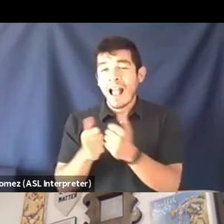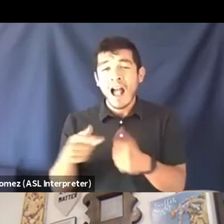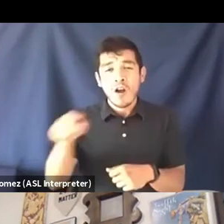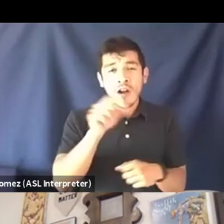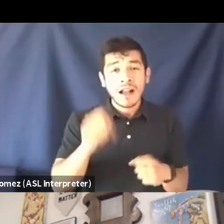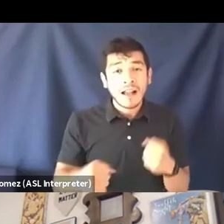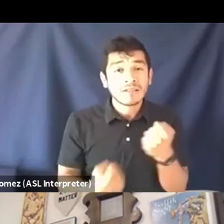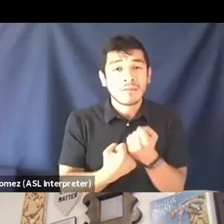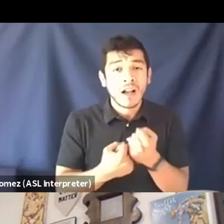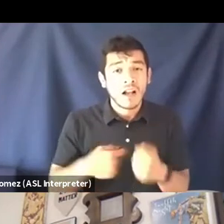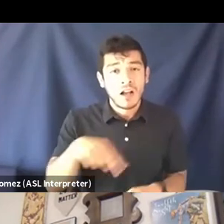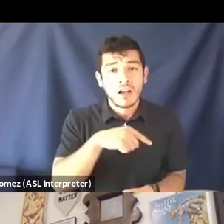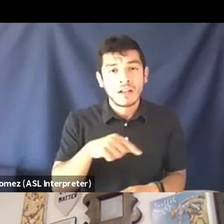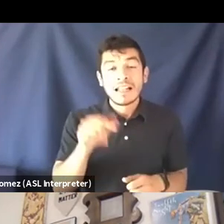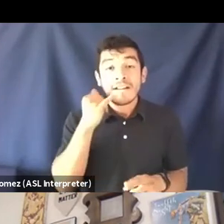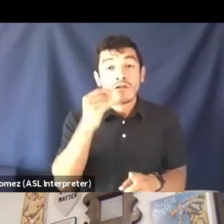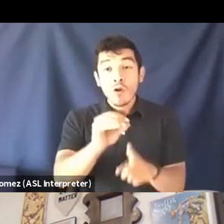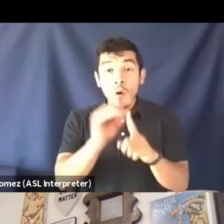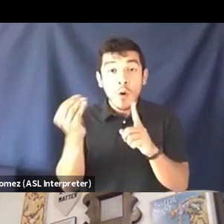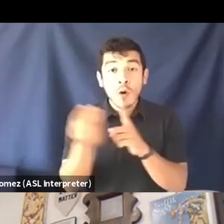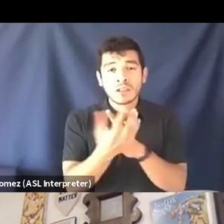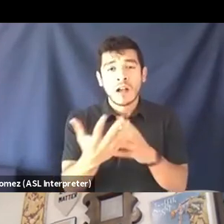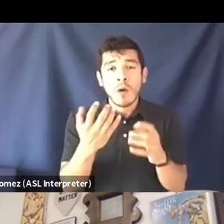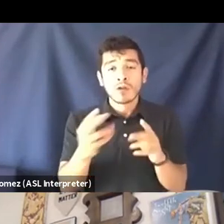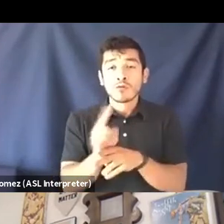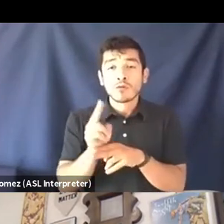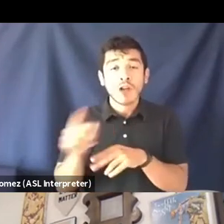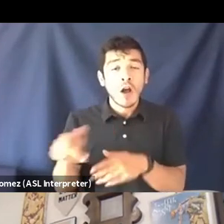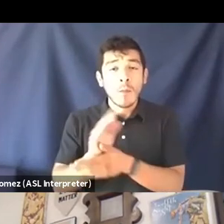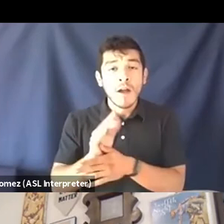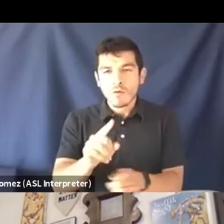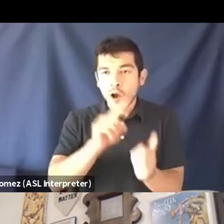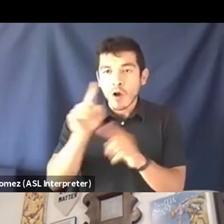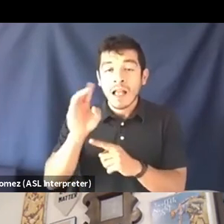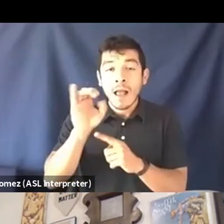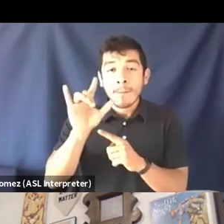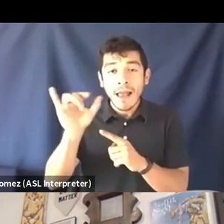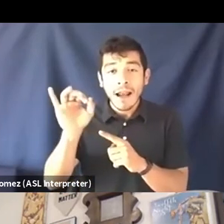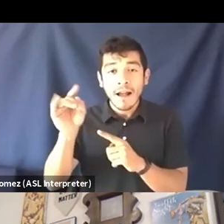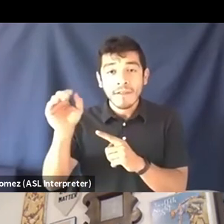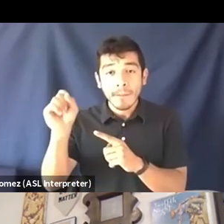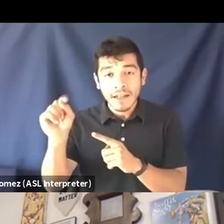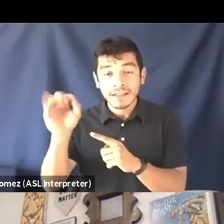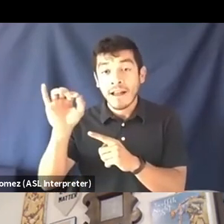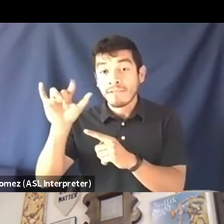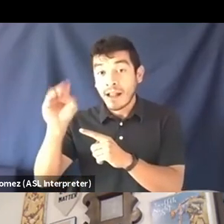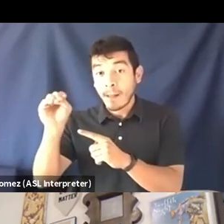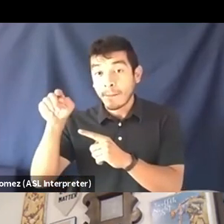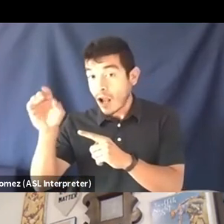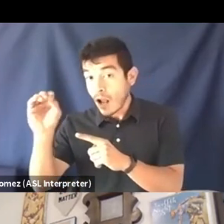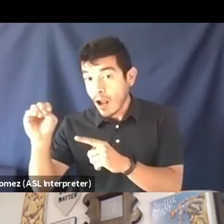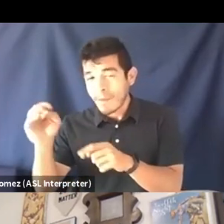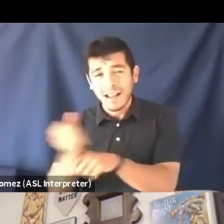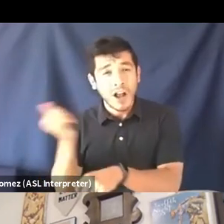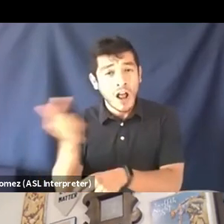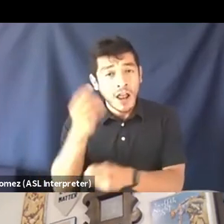own campaign, if you're with an organization that wants to do work, can use the film, you can go to bellyofthebeastfilm.com and get all that information